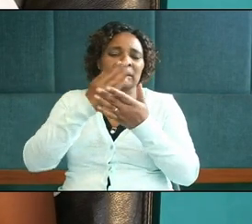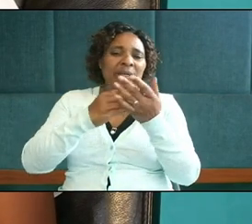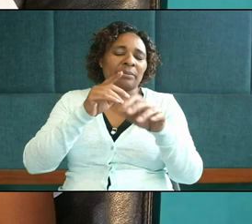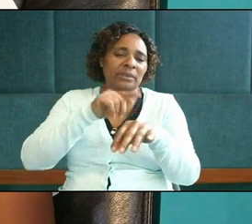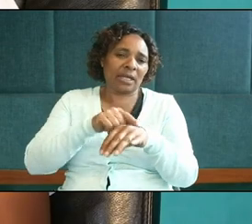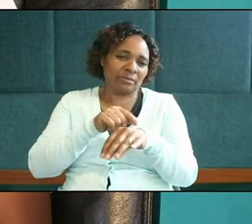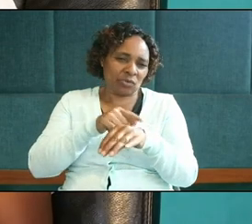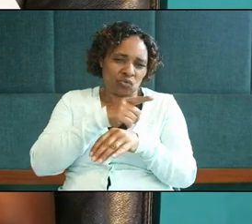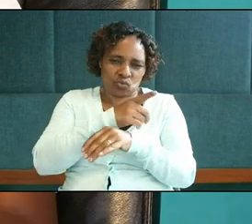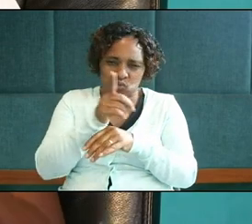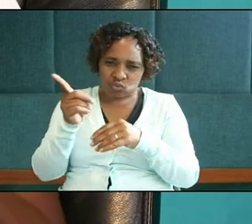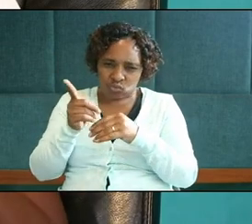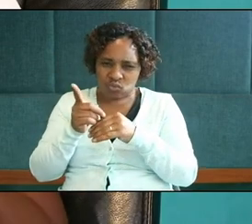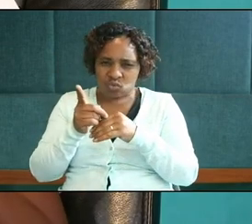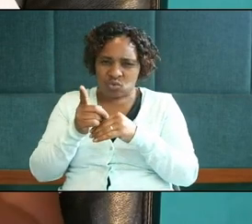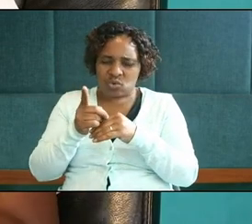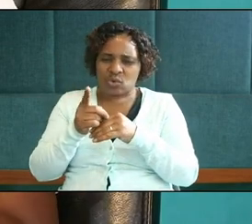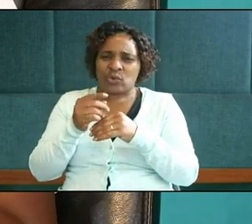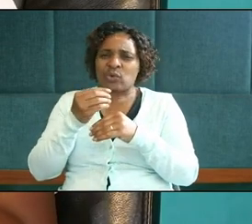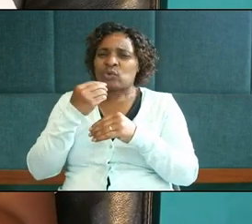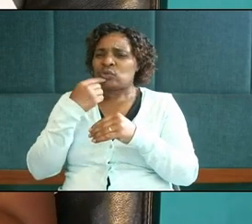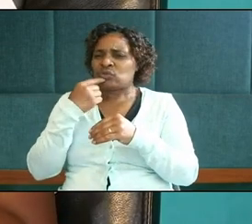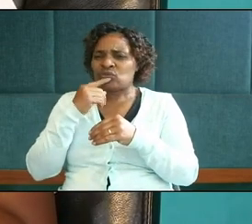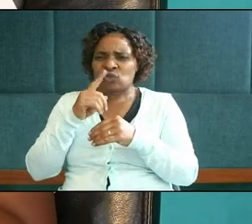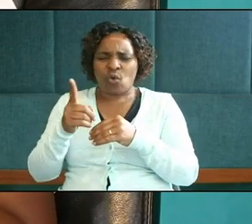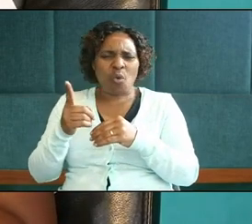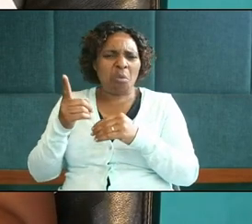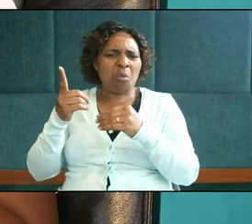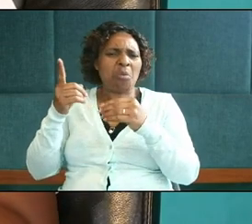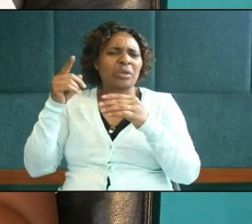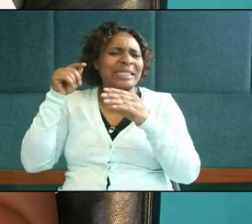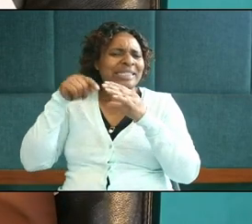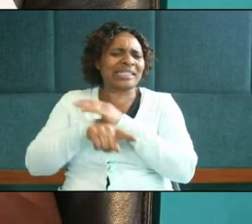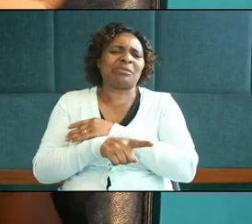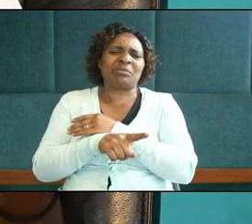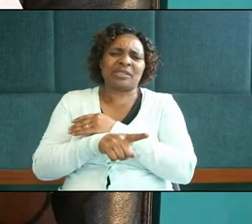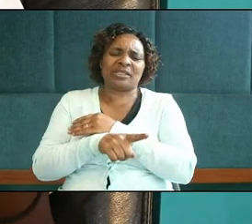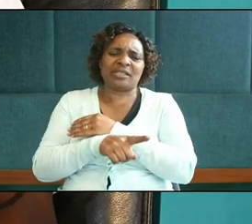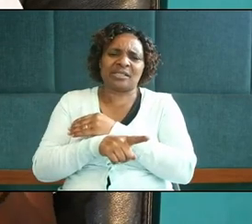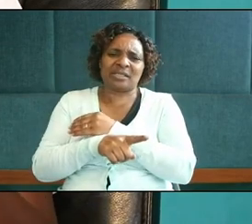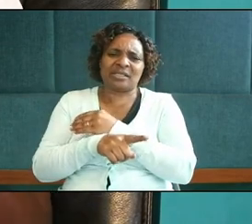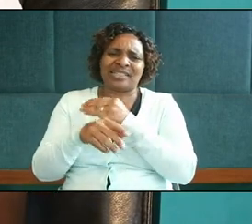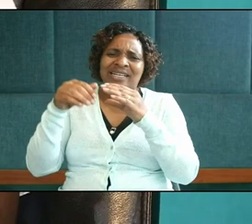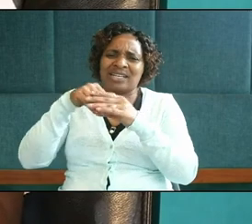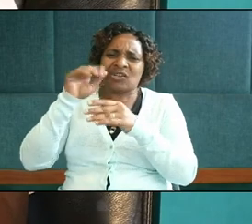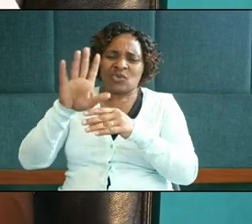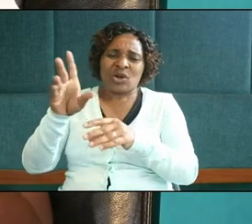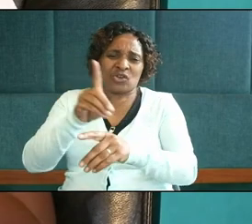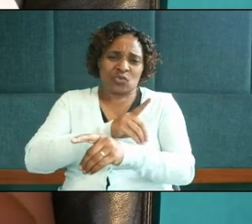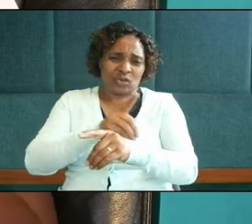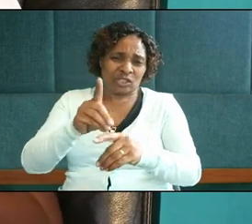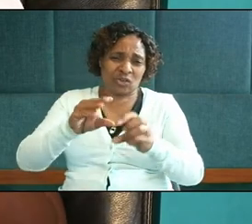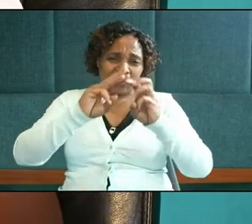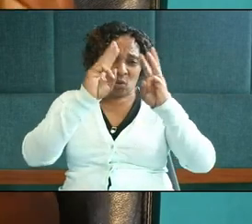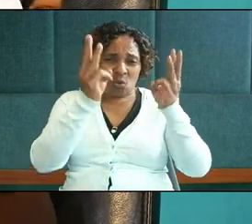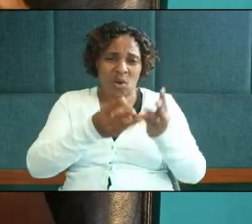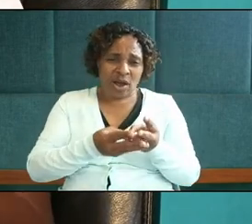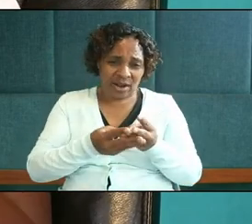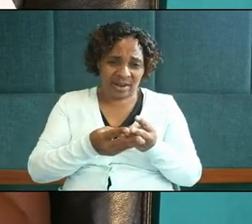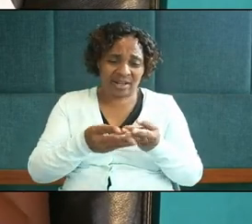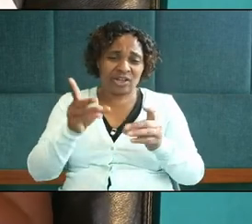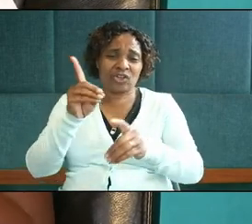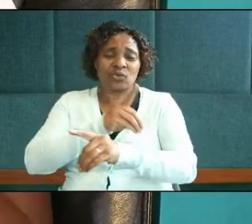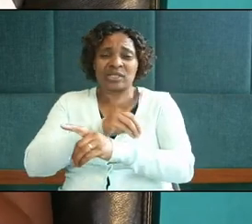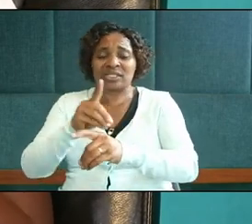you get so absorbed in your duties to the world, your duties to the